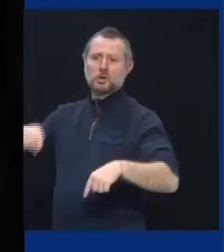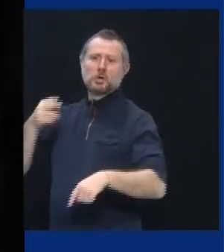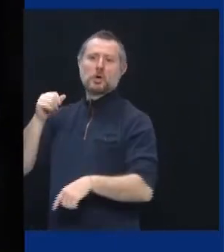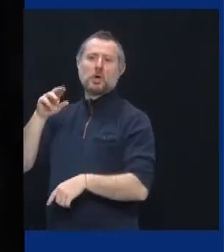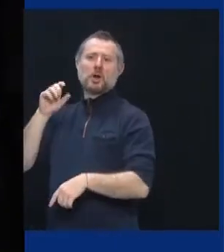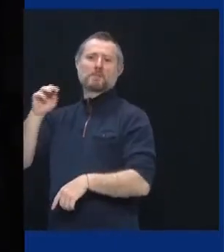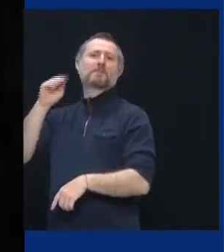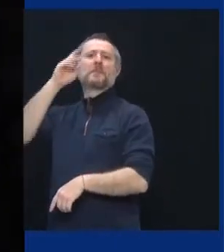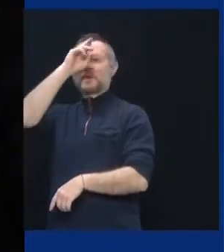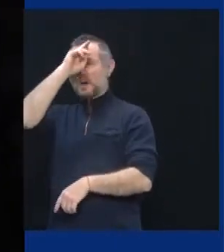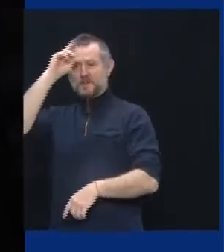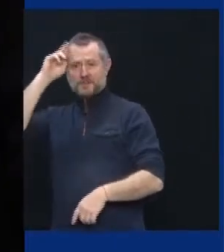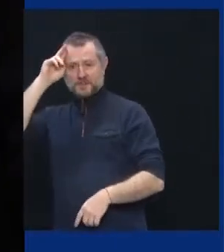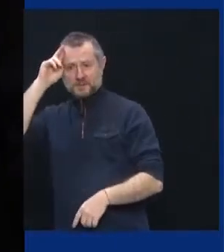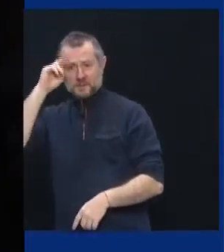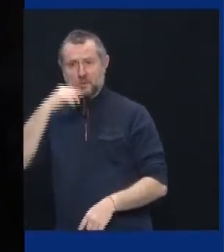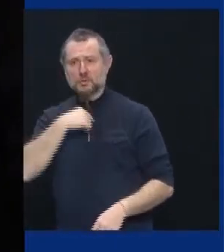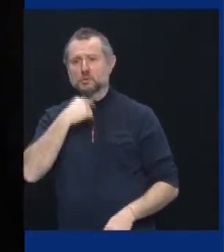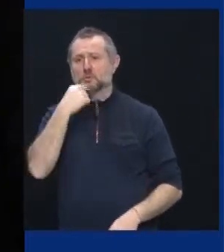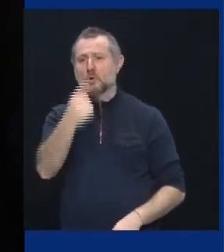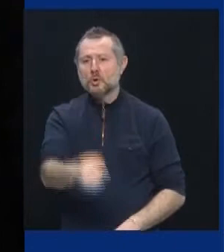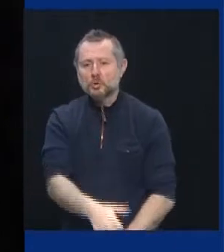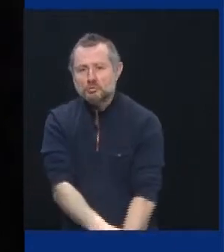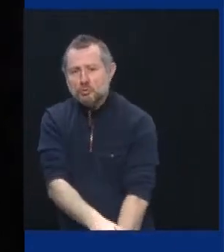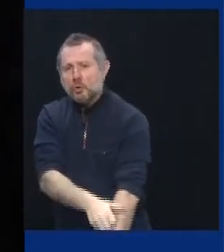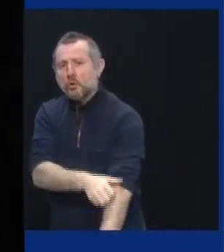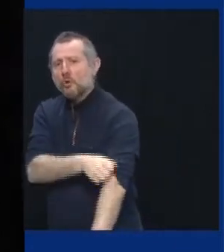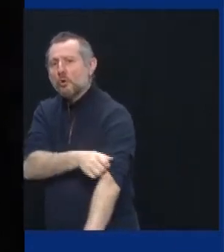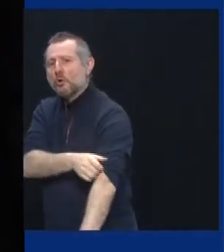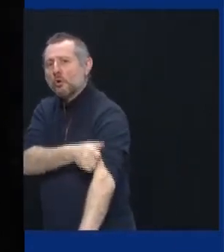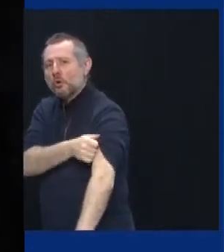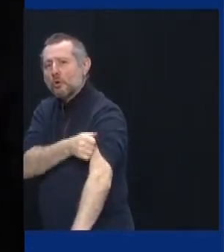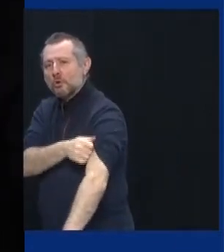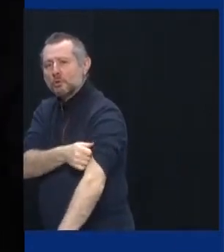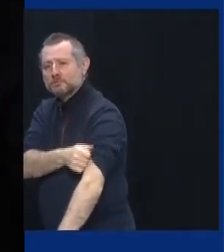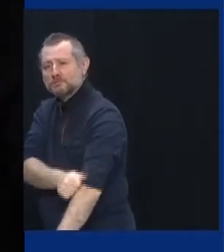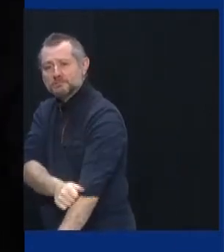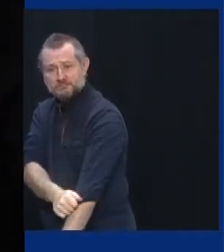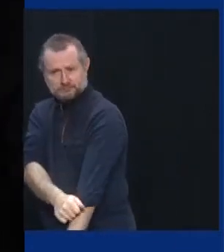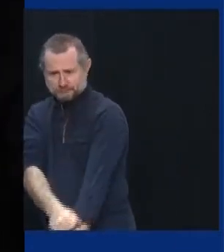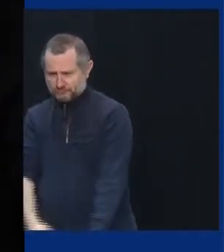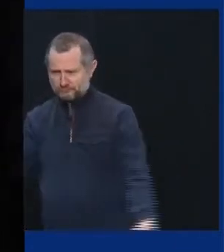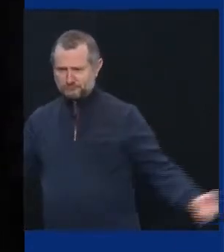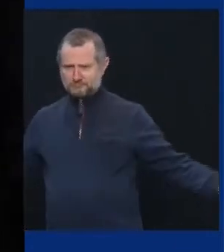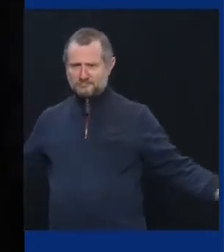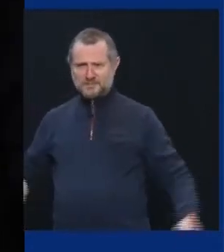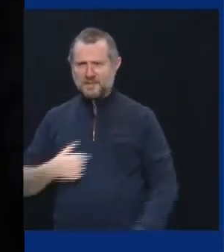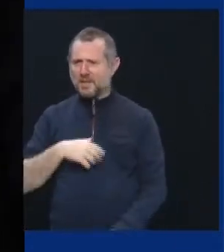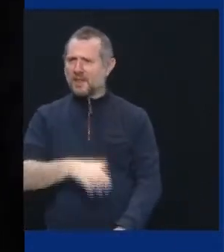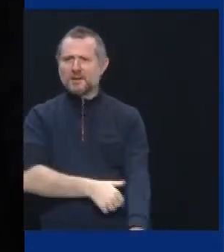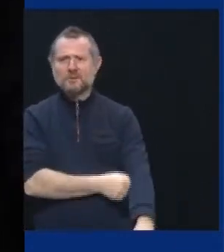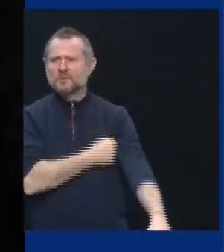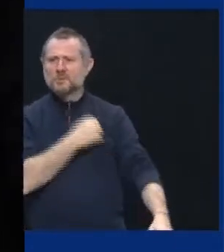roll up your sleeve, community. I don't know anybody who have died from the vaccine.